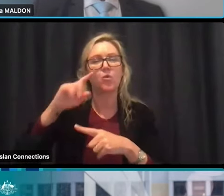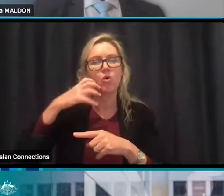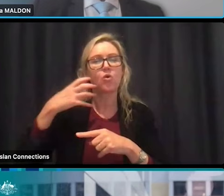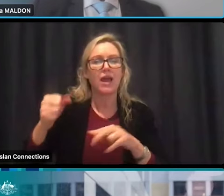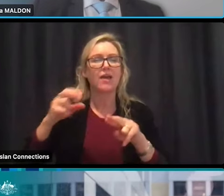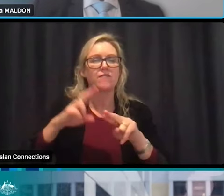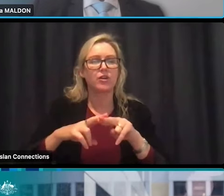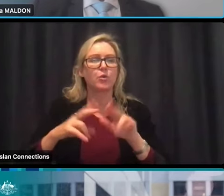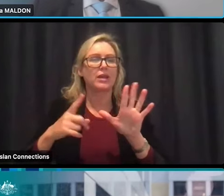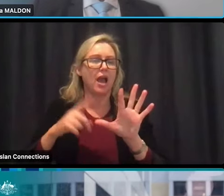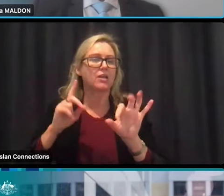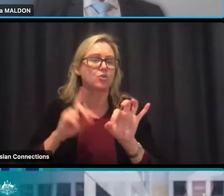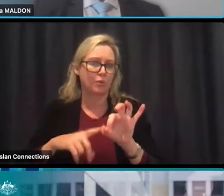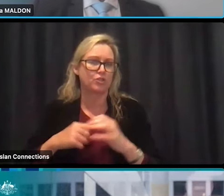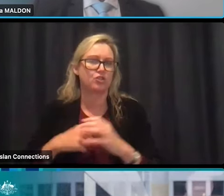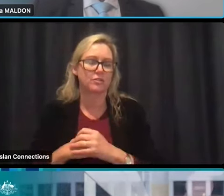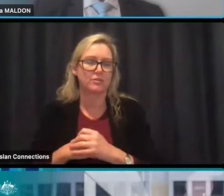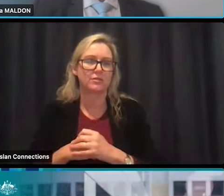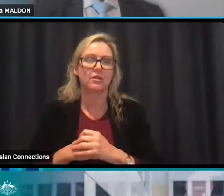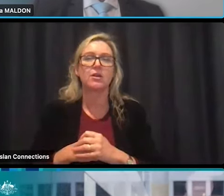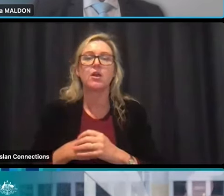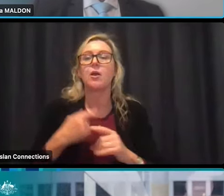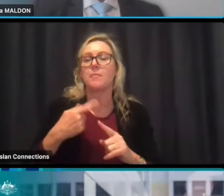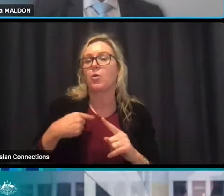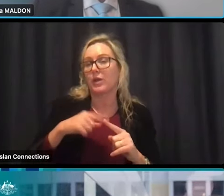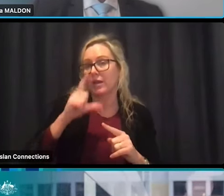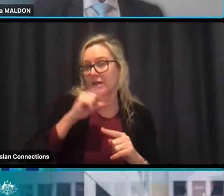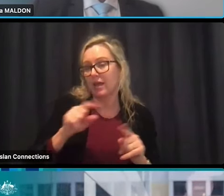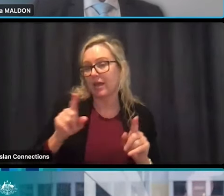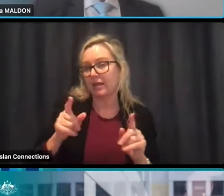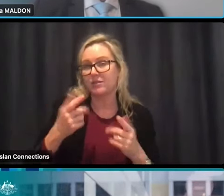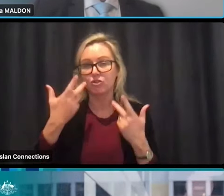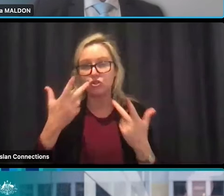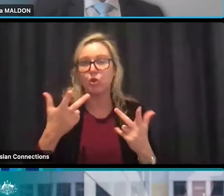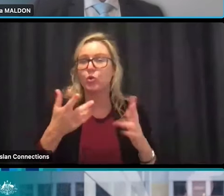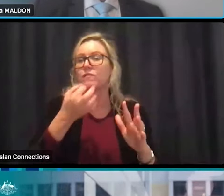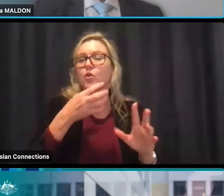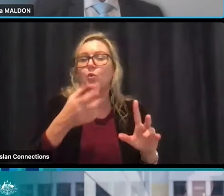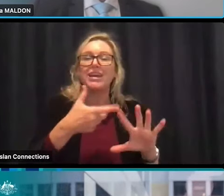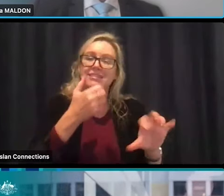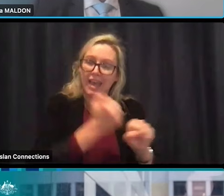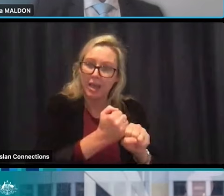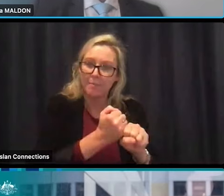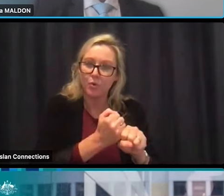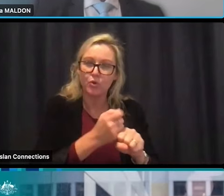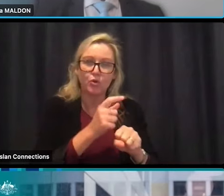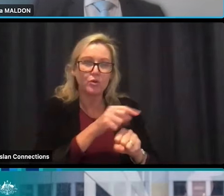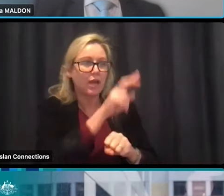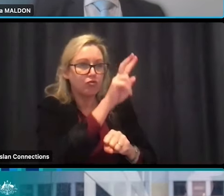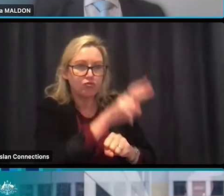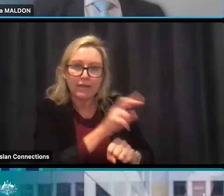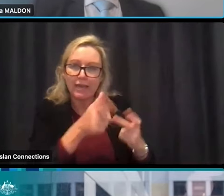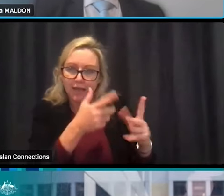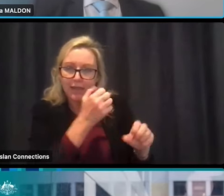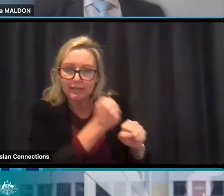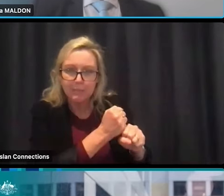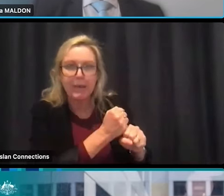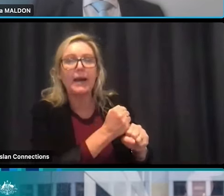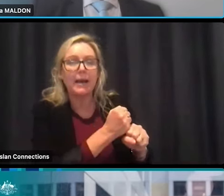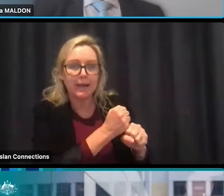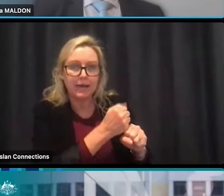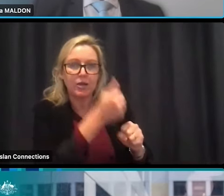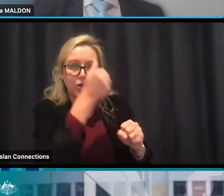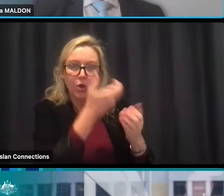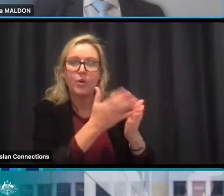today. We'll be able to also highlight some service scenarios so you can see how reporting fits into those fields. These notes have